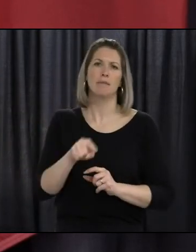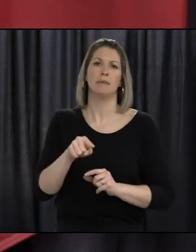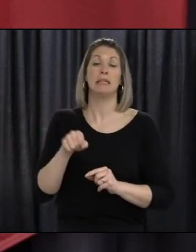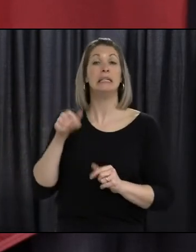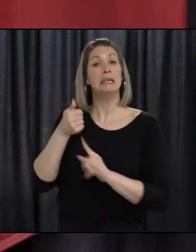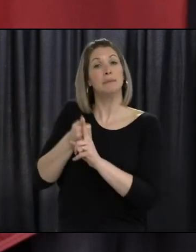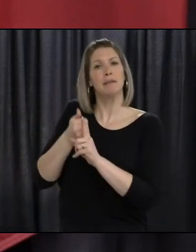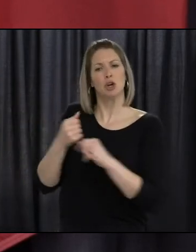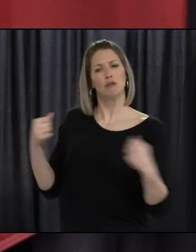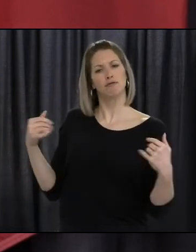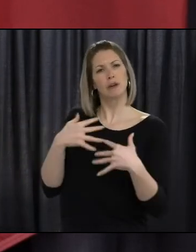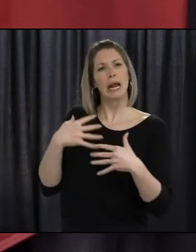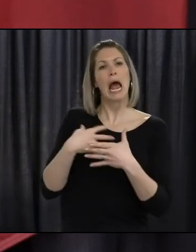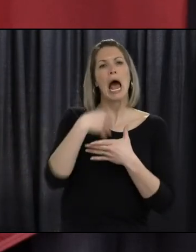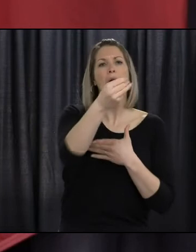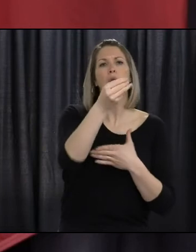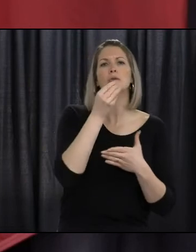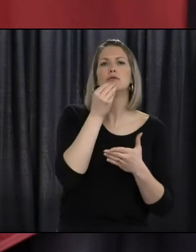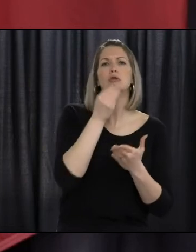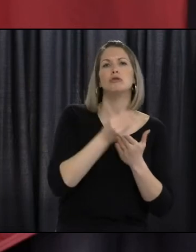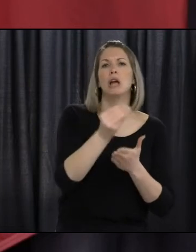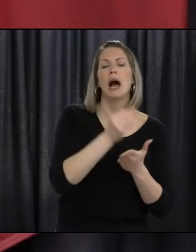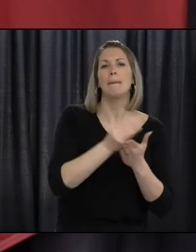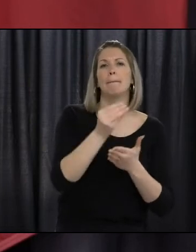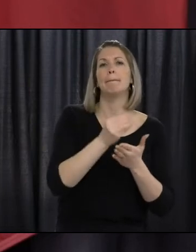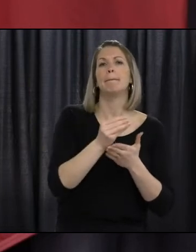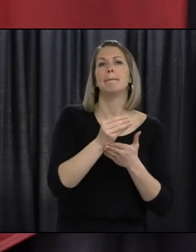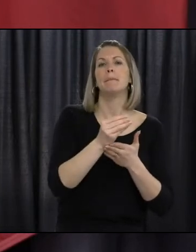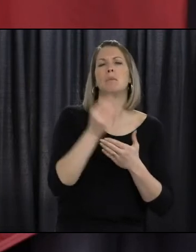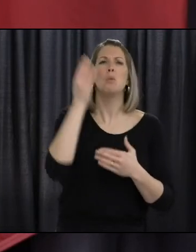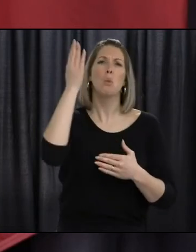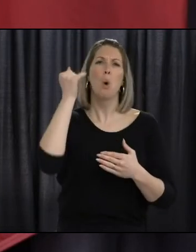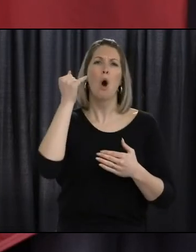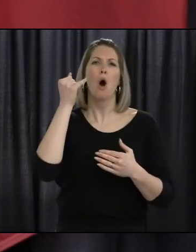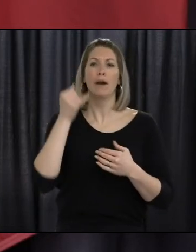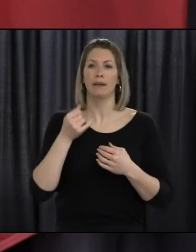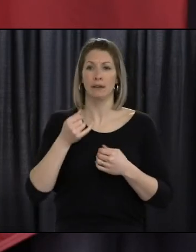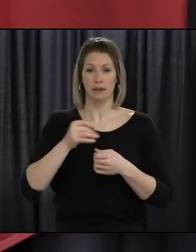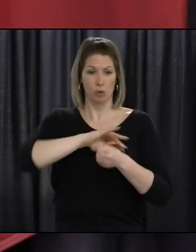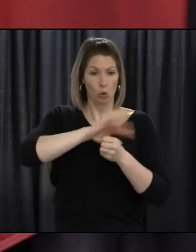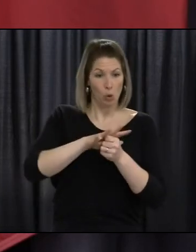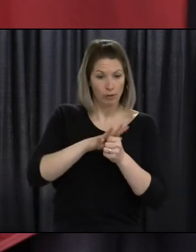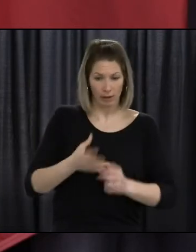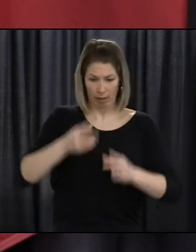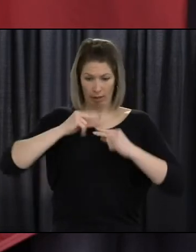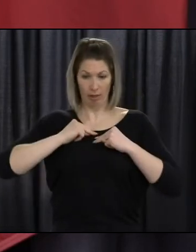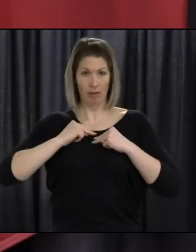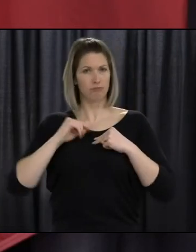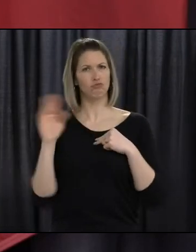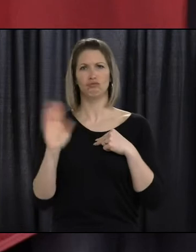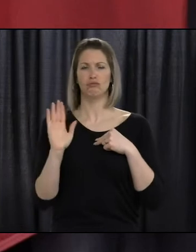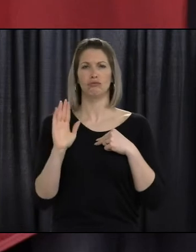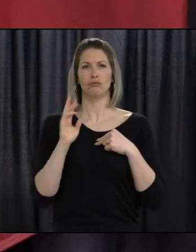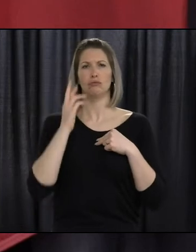essentials. He said that it wasn't because he was a fear of contracting COVID-19. He